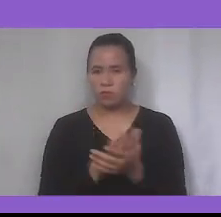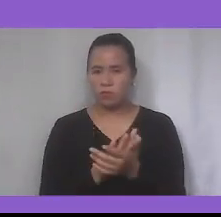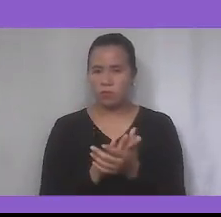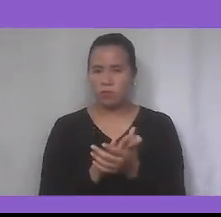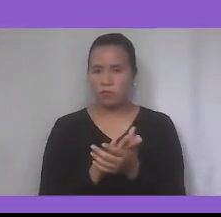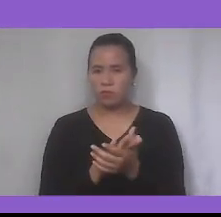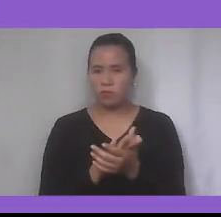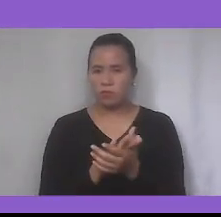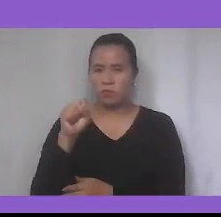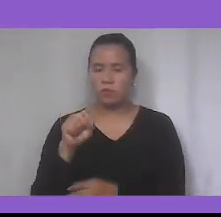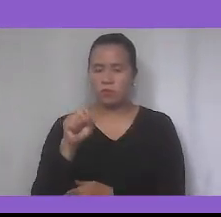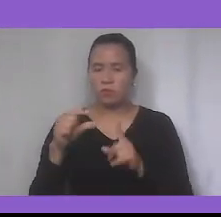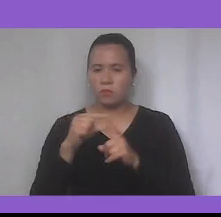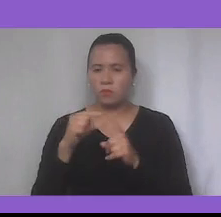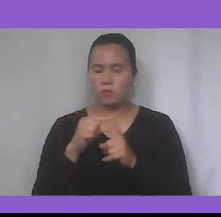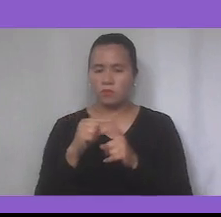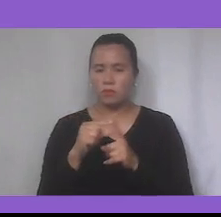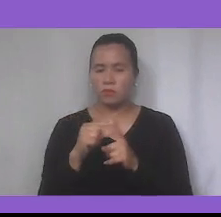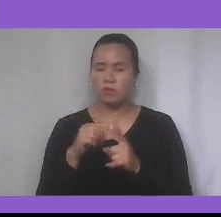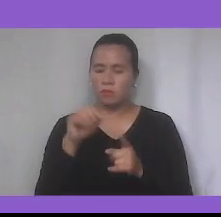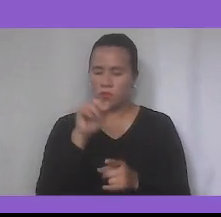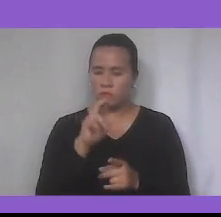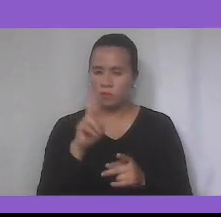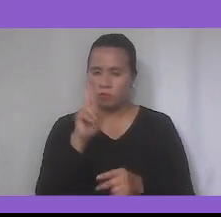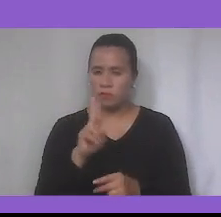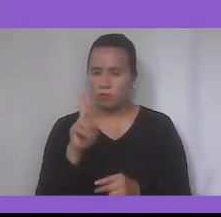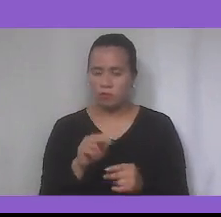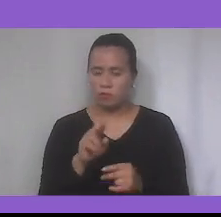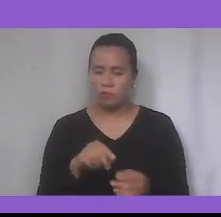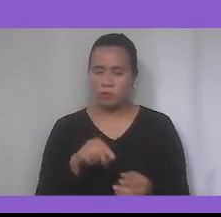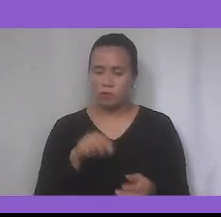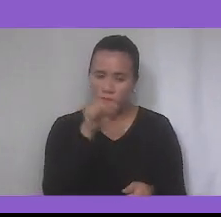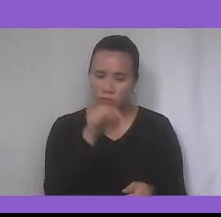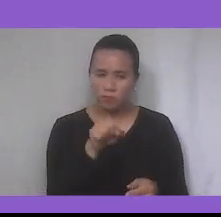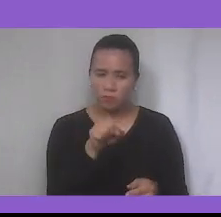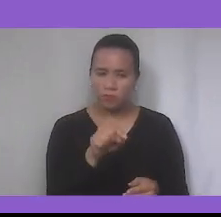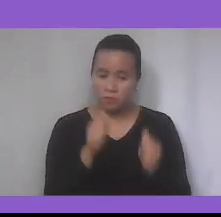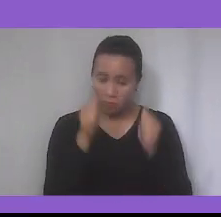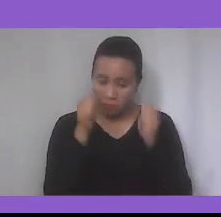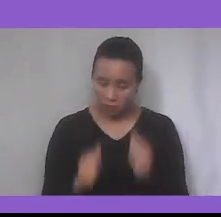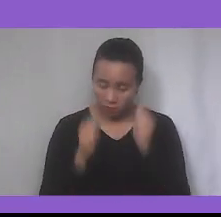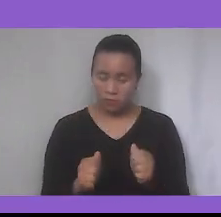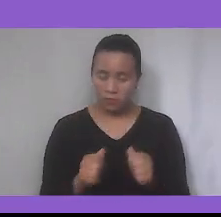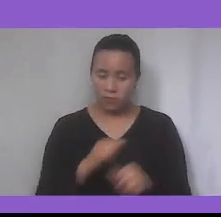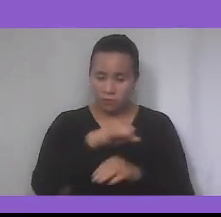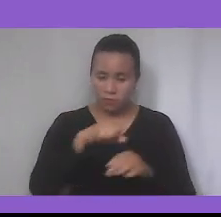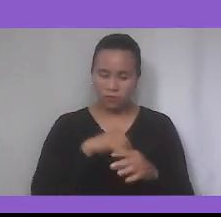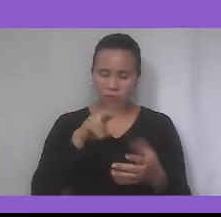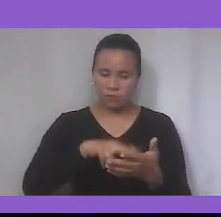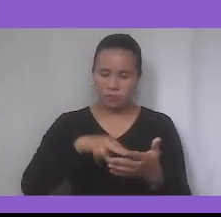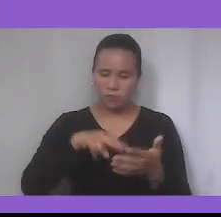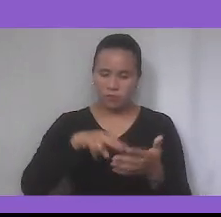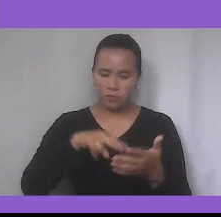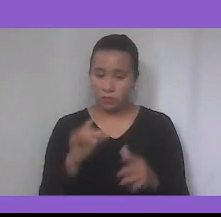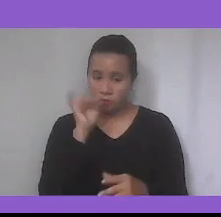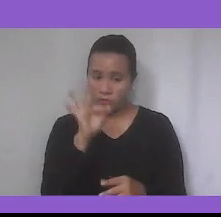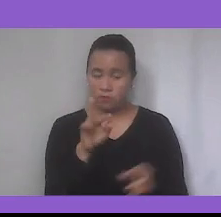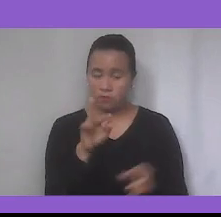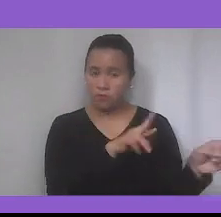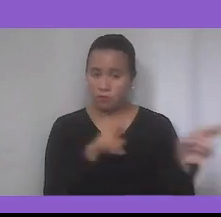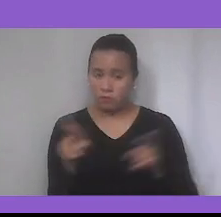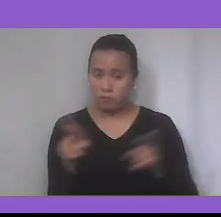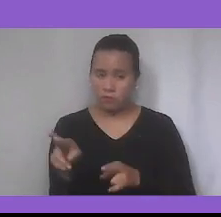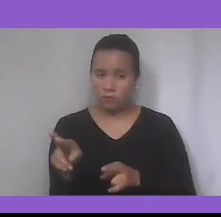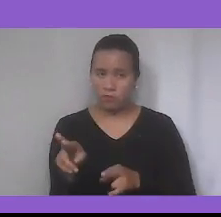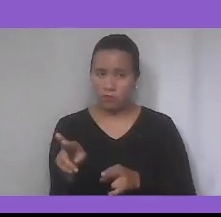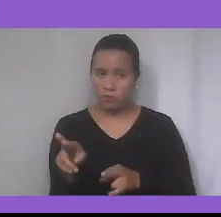is built in right into Microsoft Forms. Just click the ellipsis below the title and the description. Click